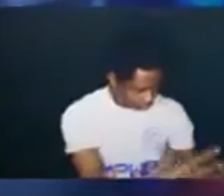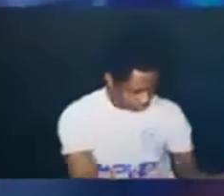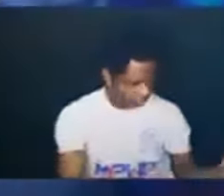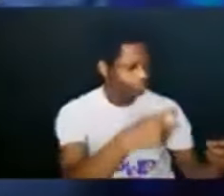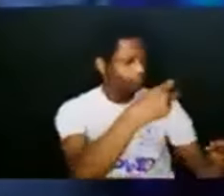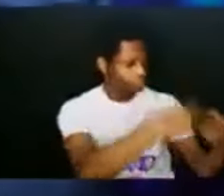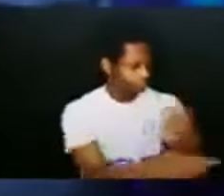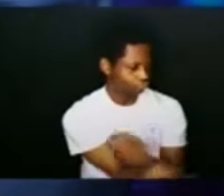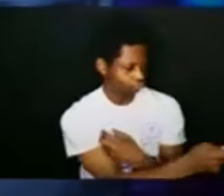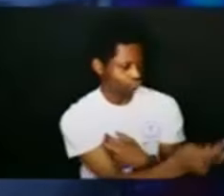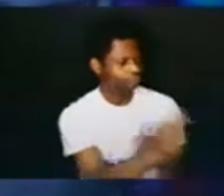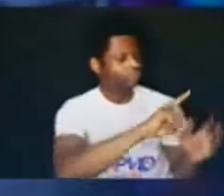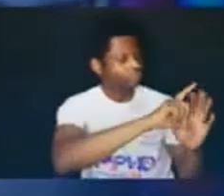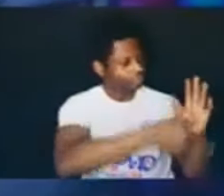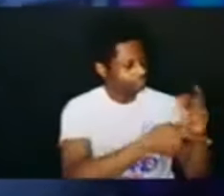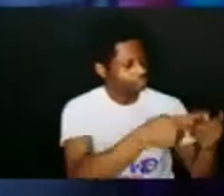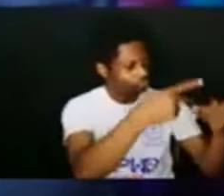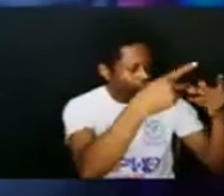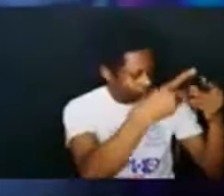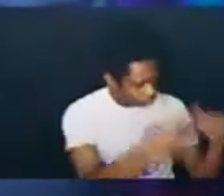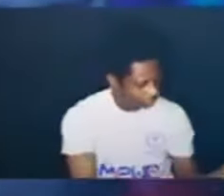your gift.